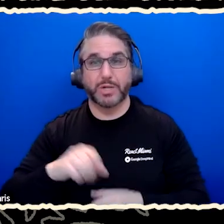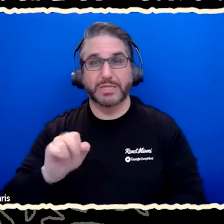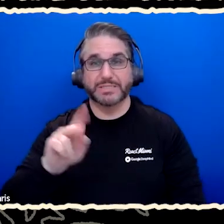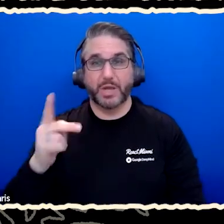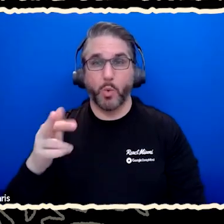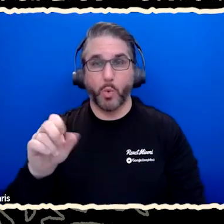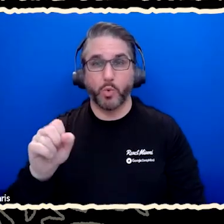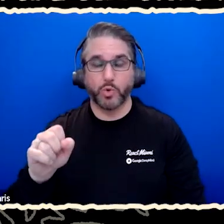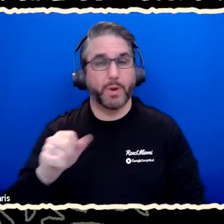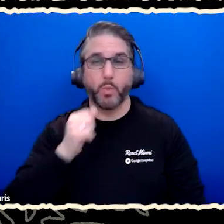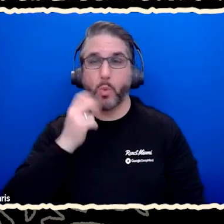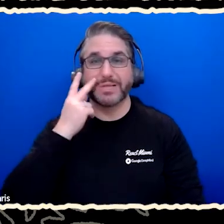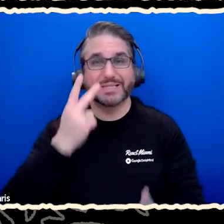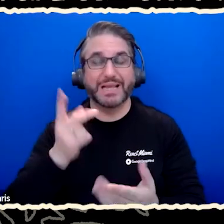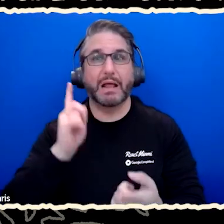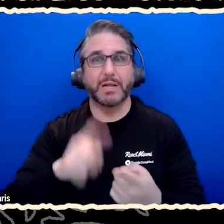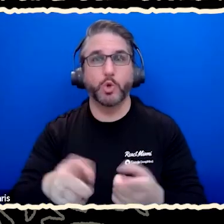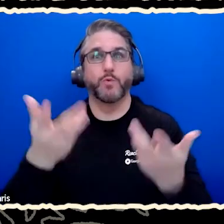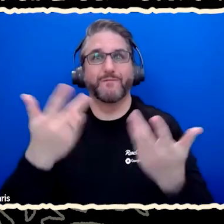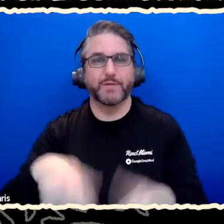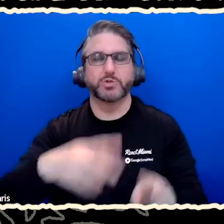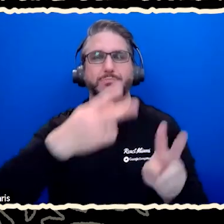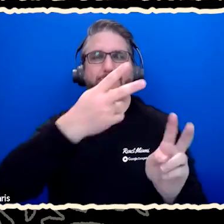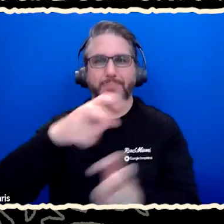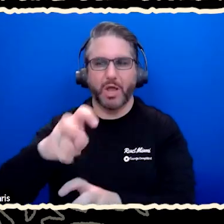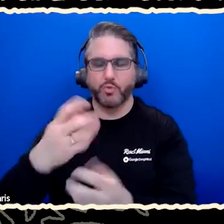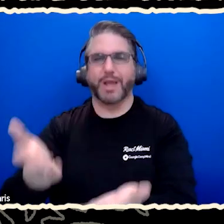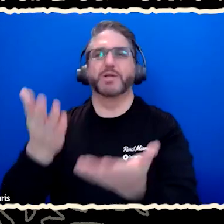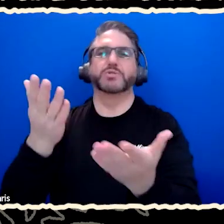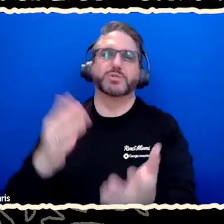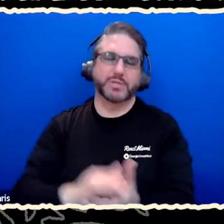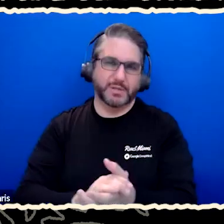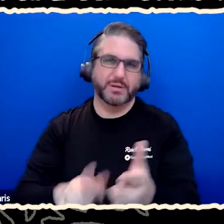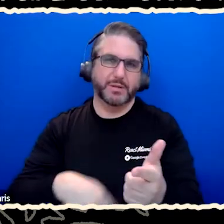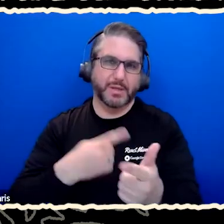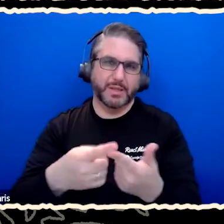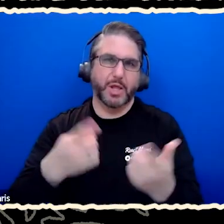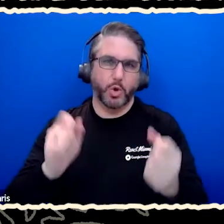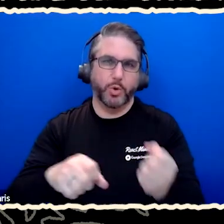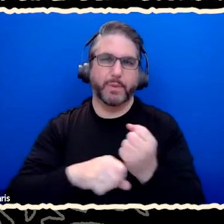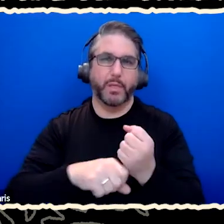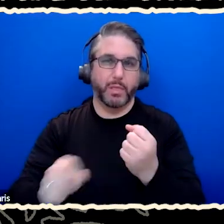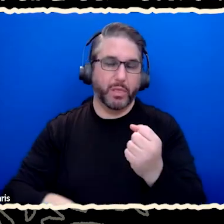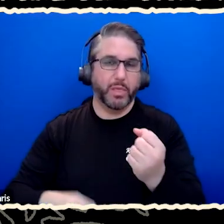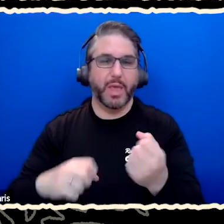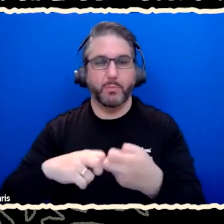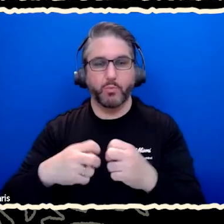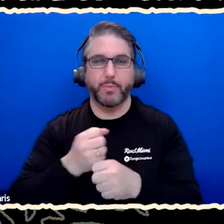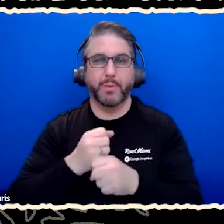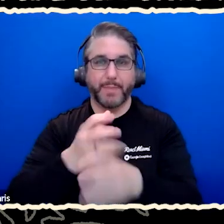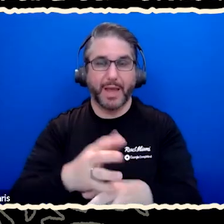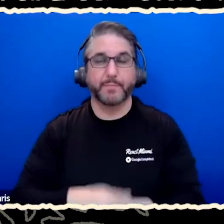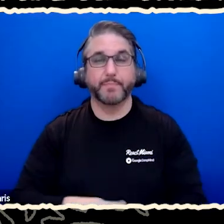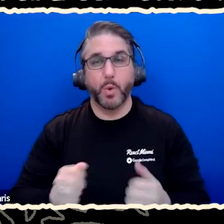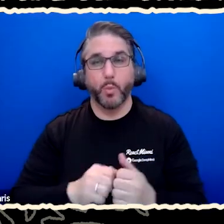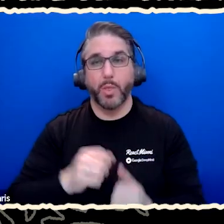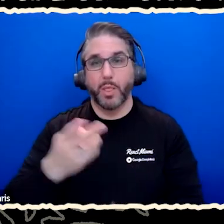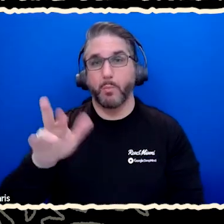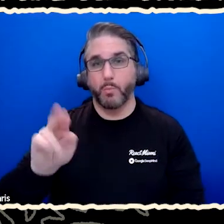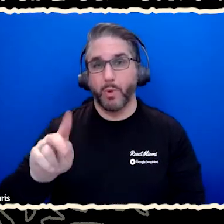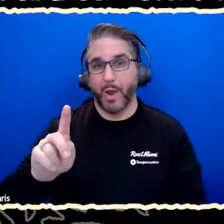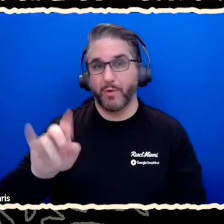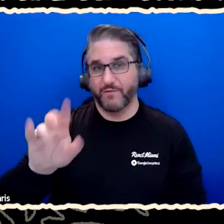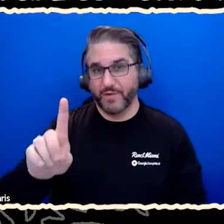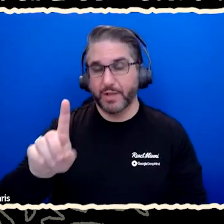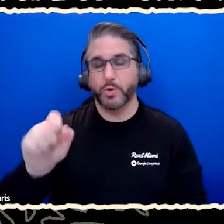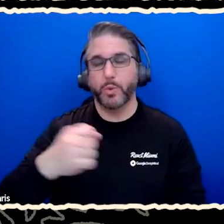until you actually finish the migration, which may be long and may be problematic. So with Brownfield, you can perform a